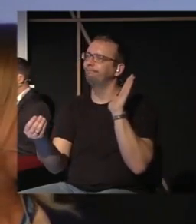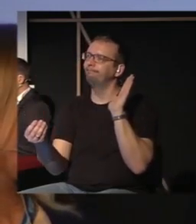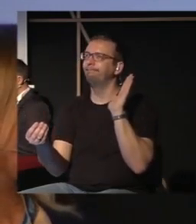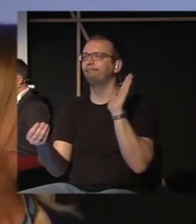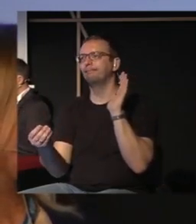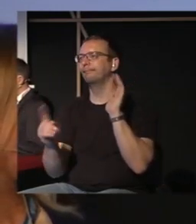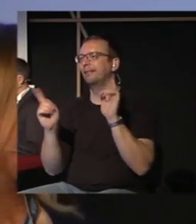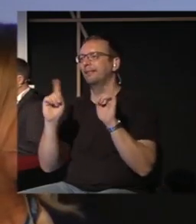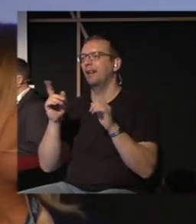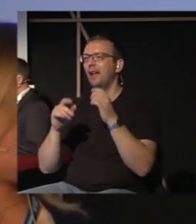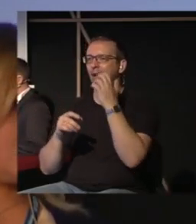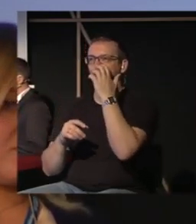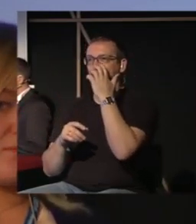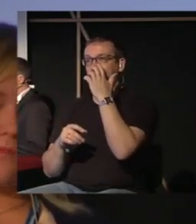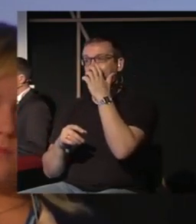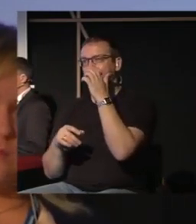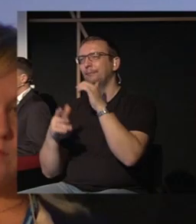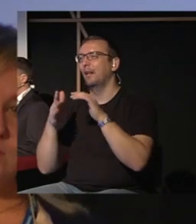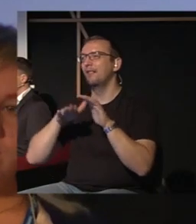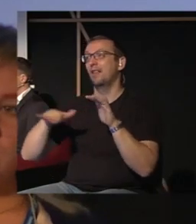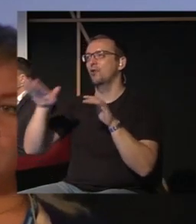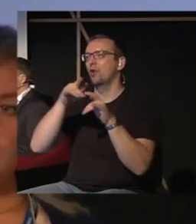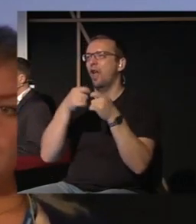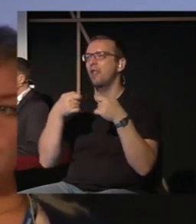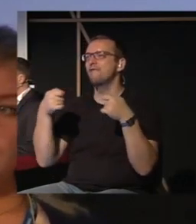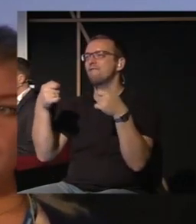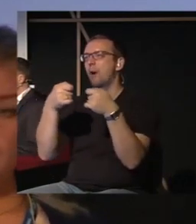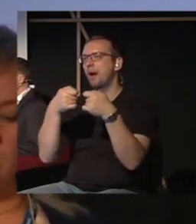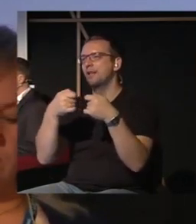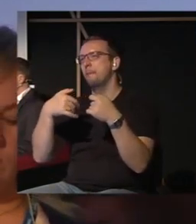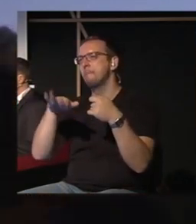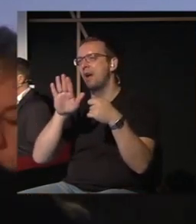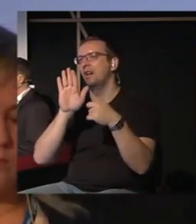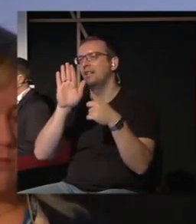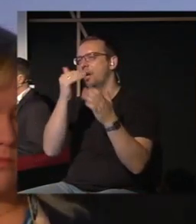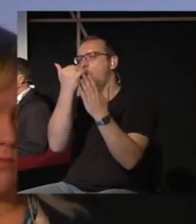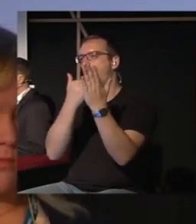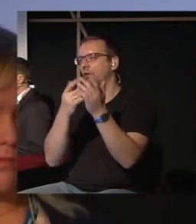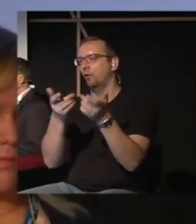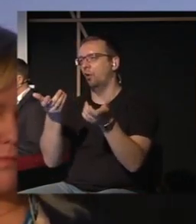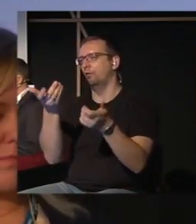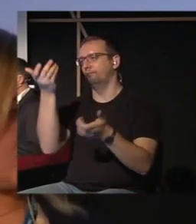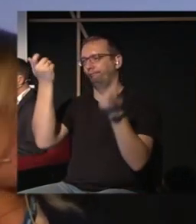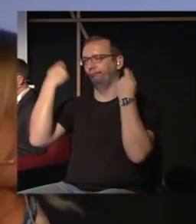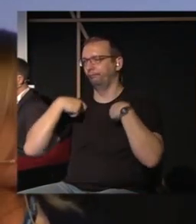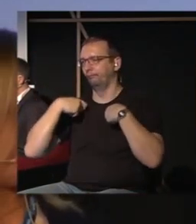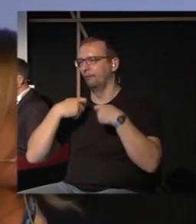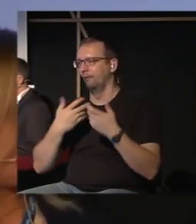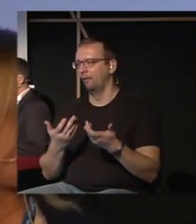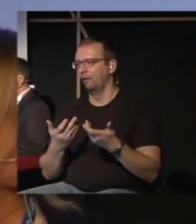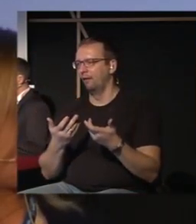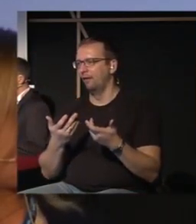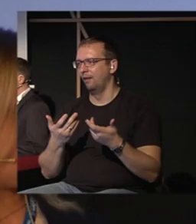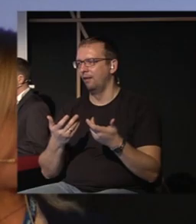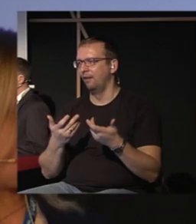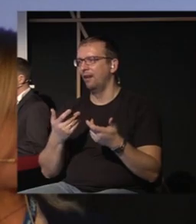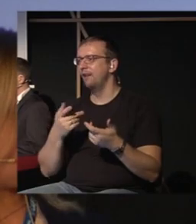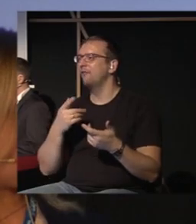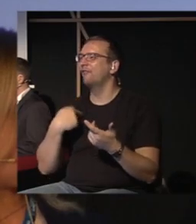on the national association. It has to come from their own volition. Of course, we encourage it, especially through the work CAFE does,